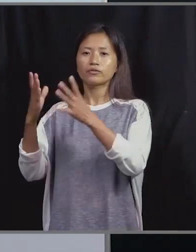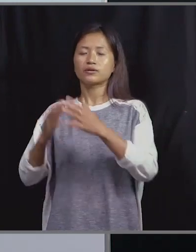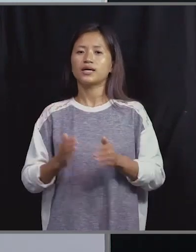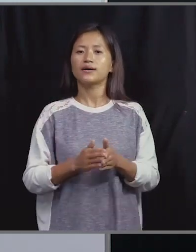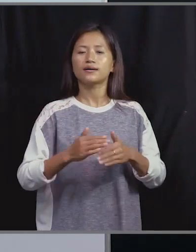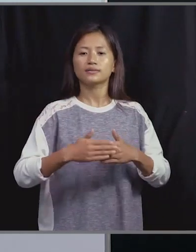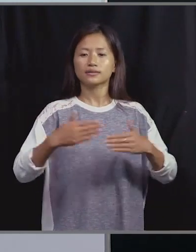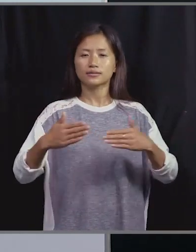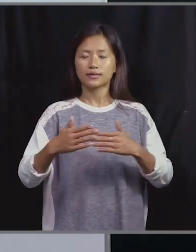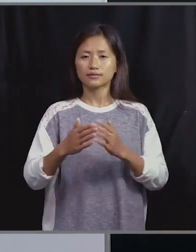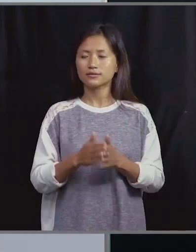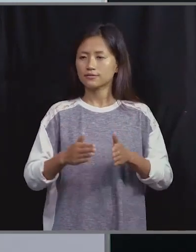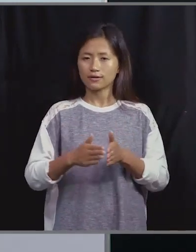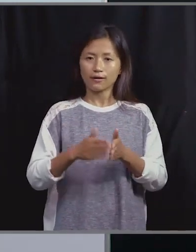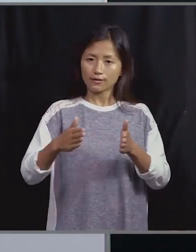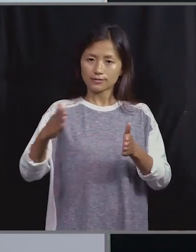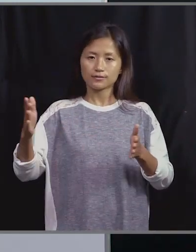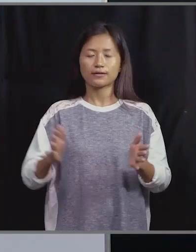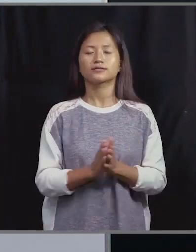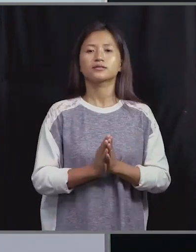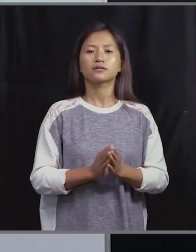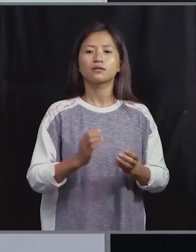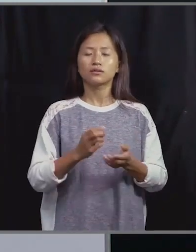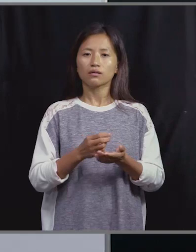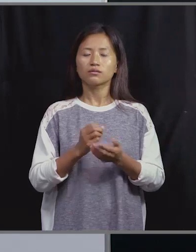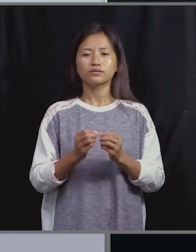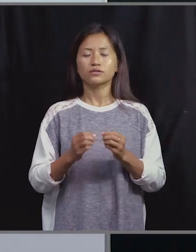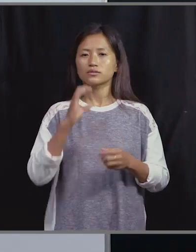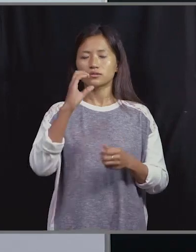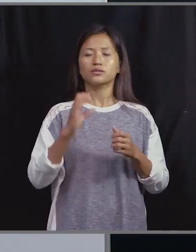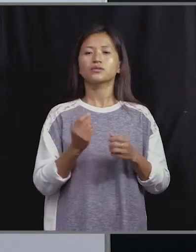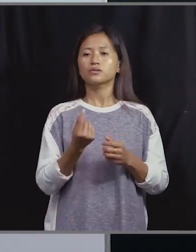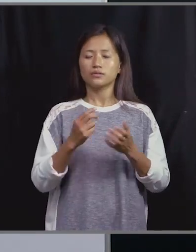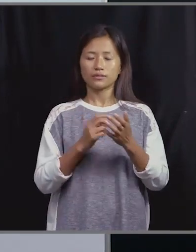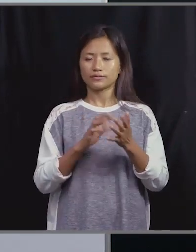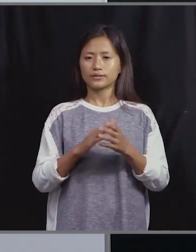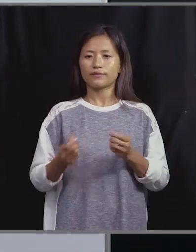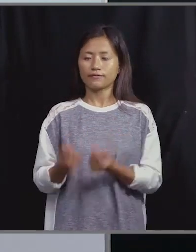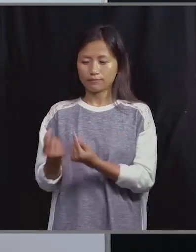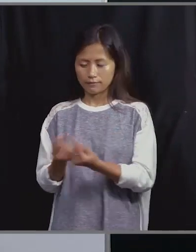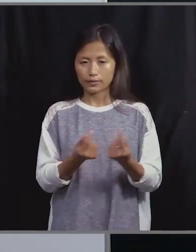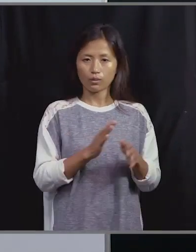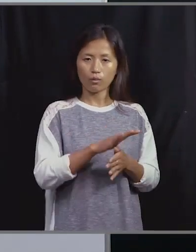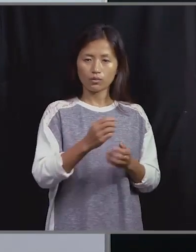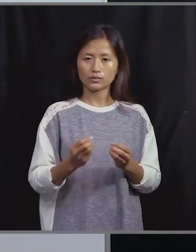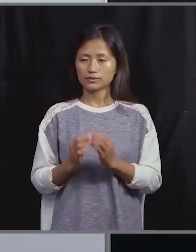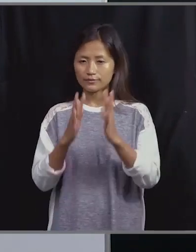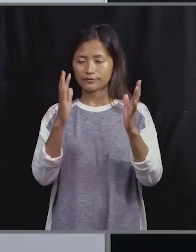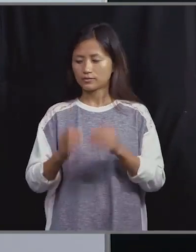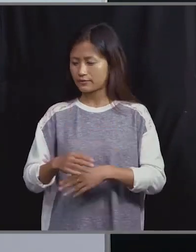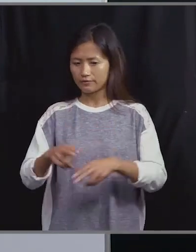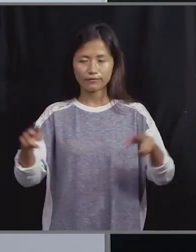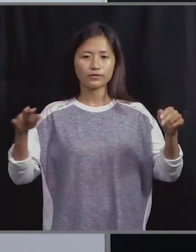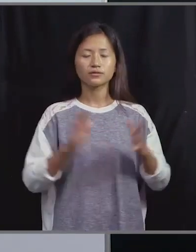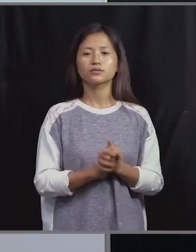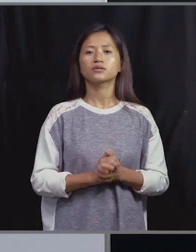extend cultivation. That is the first reason. The zamindars or the landlords, they hired them to clear a plot of land